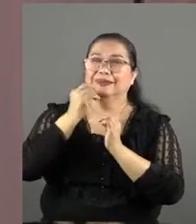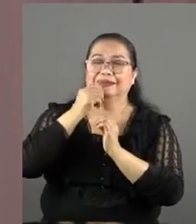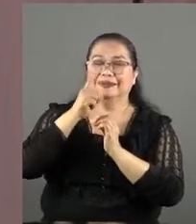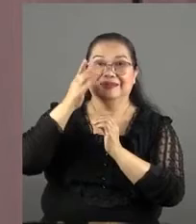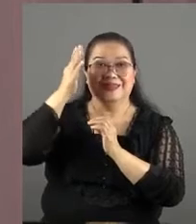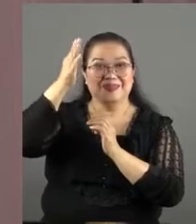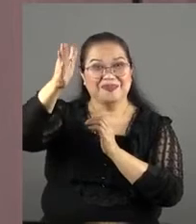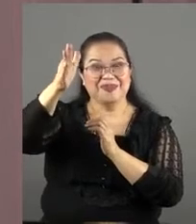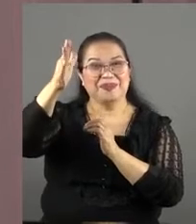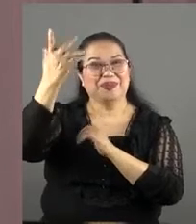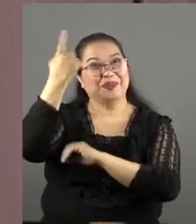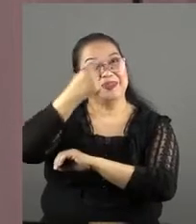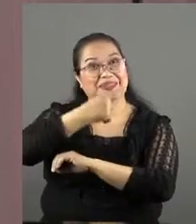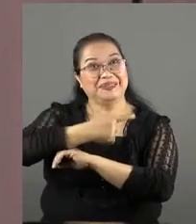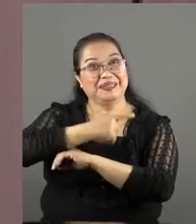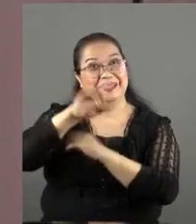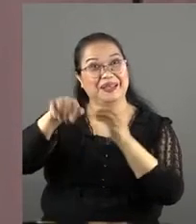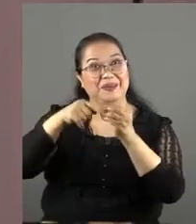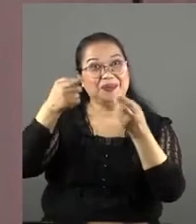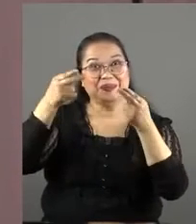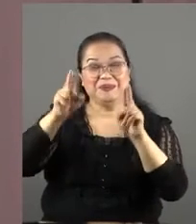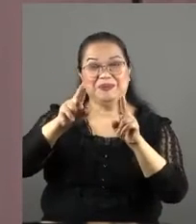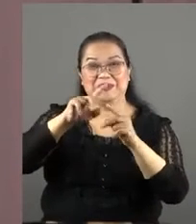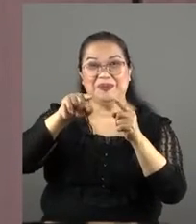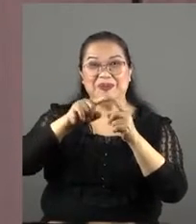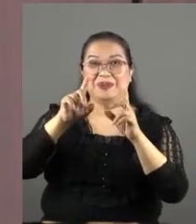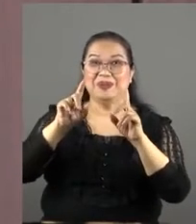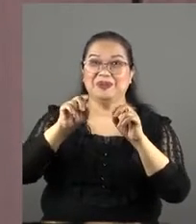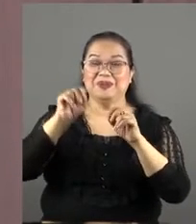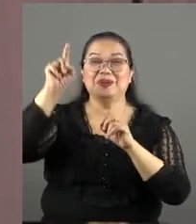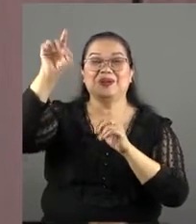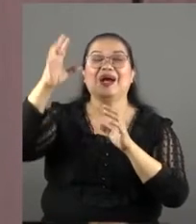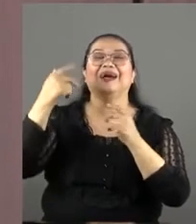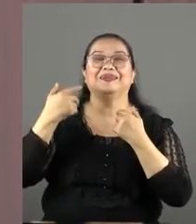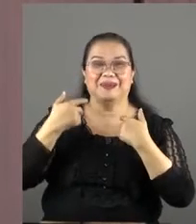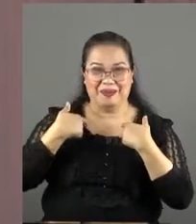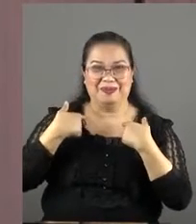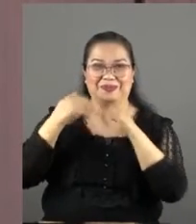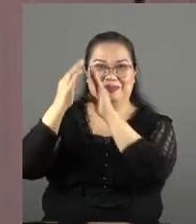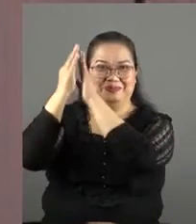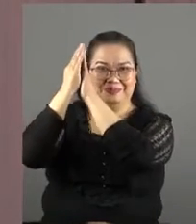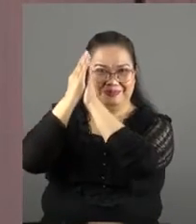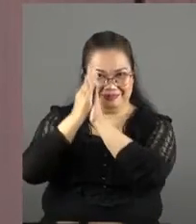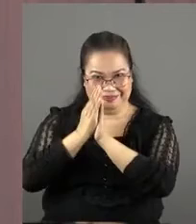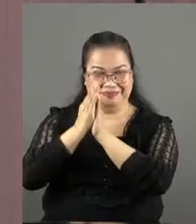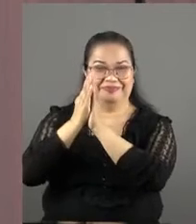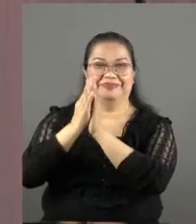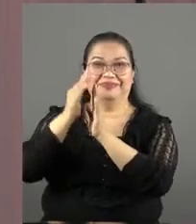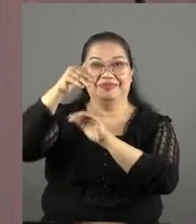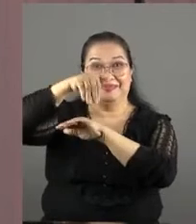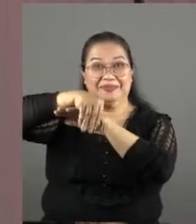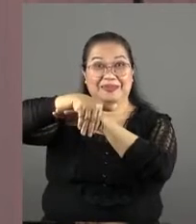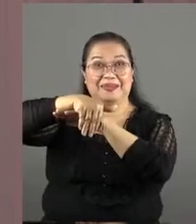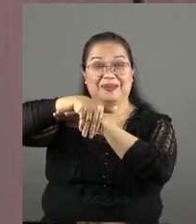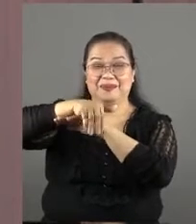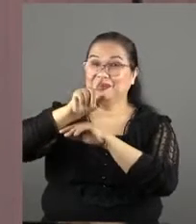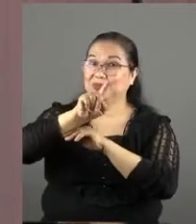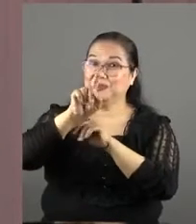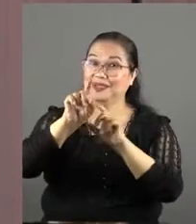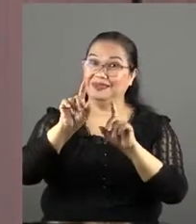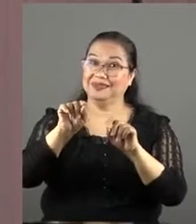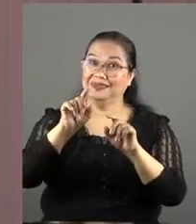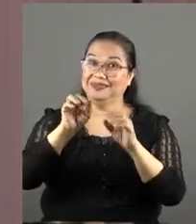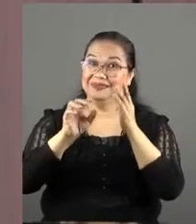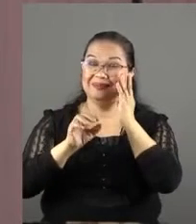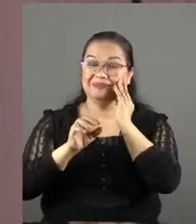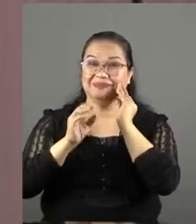to this day because whatever I'm going through, God is there. And at night, whatever you've been